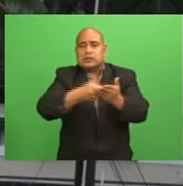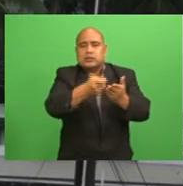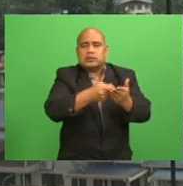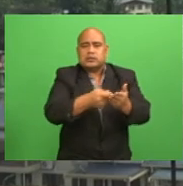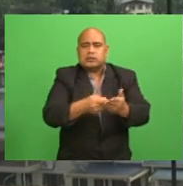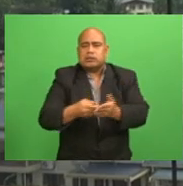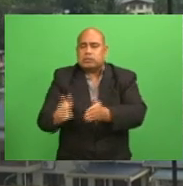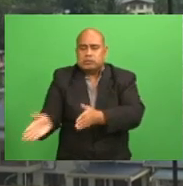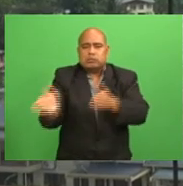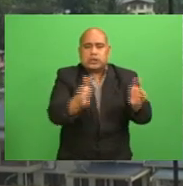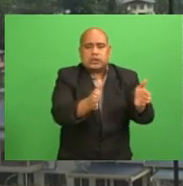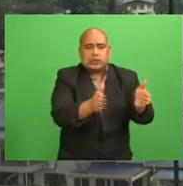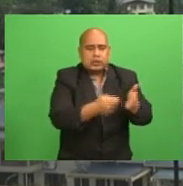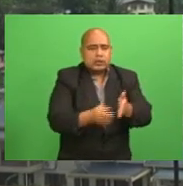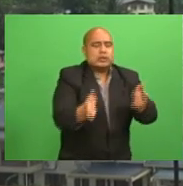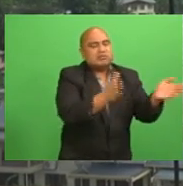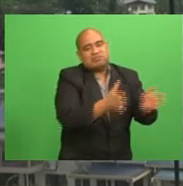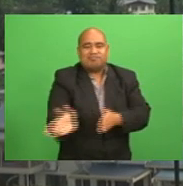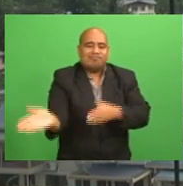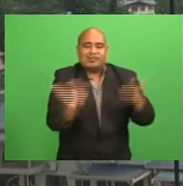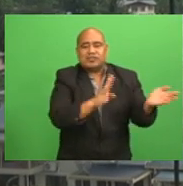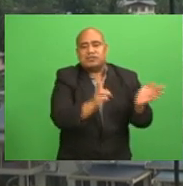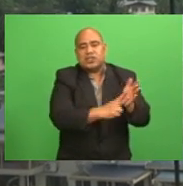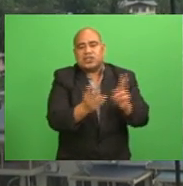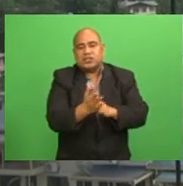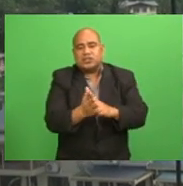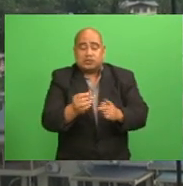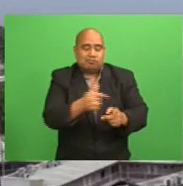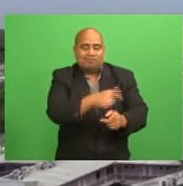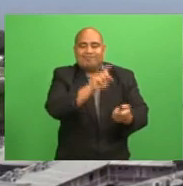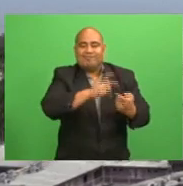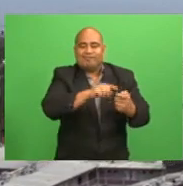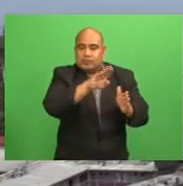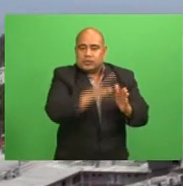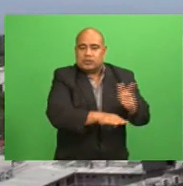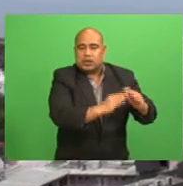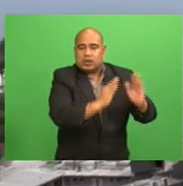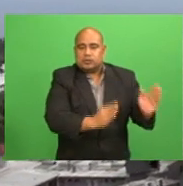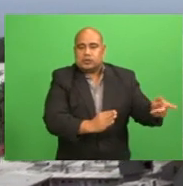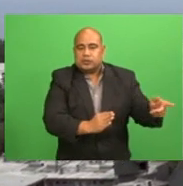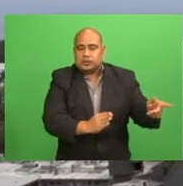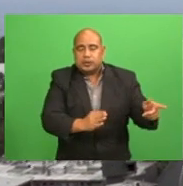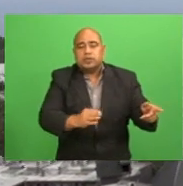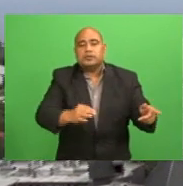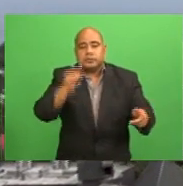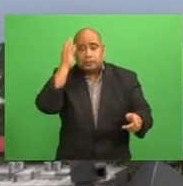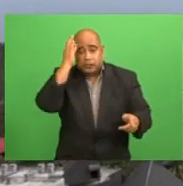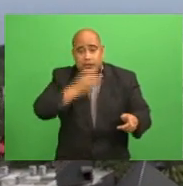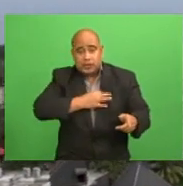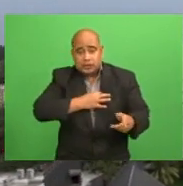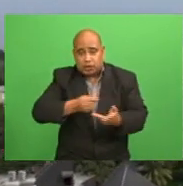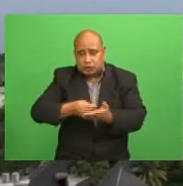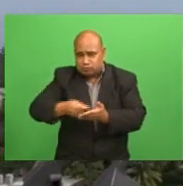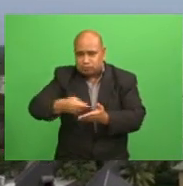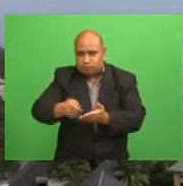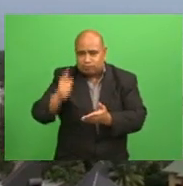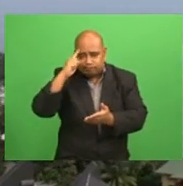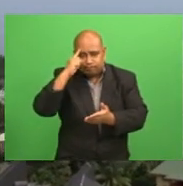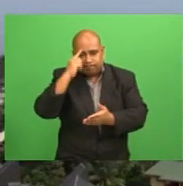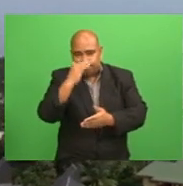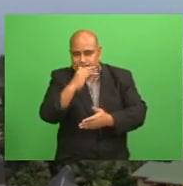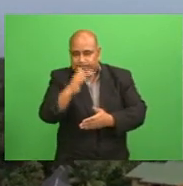villages. Economist Dr. Rohit Kishore believes the investors will be cautious given the uncertain economic